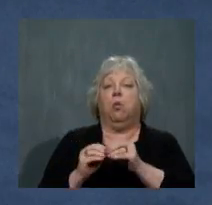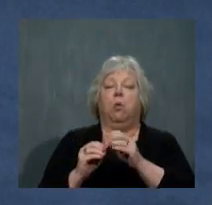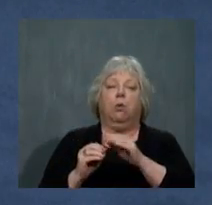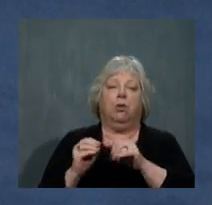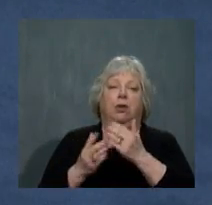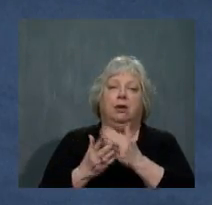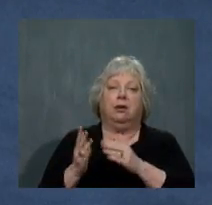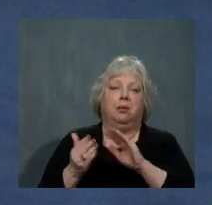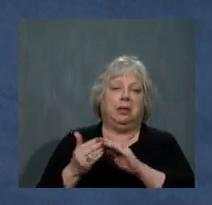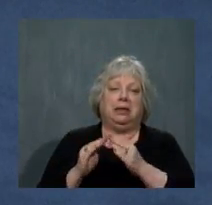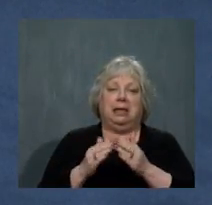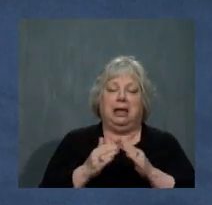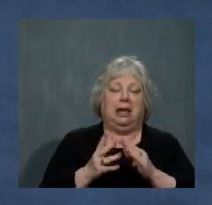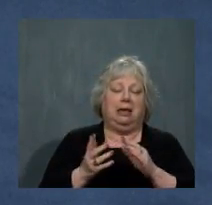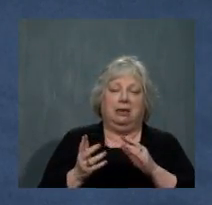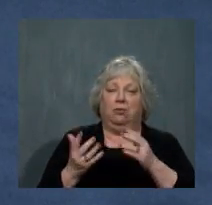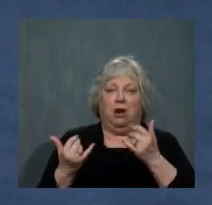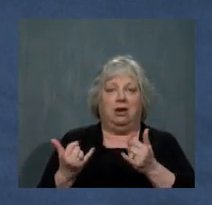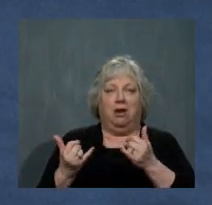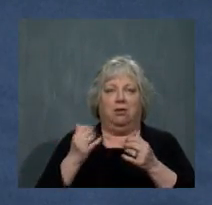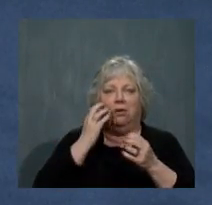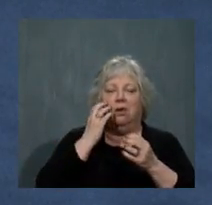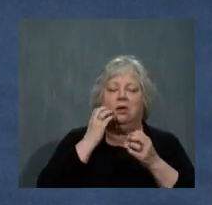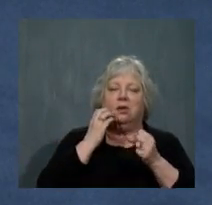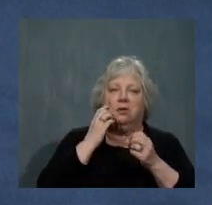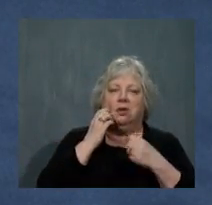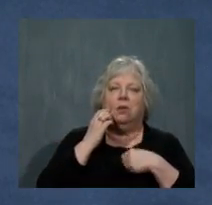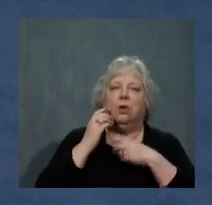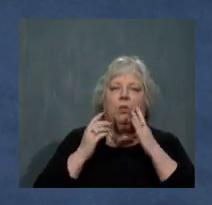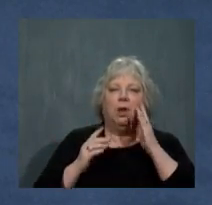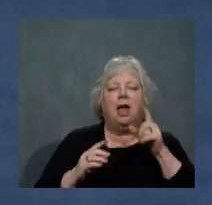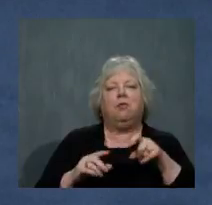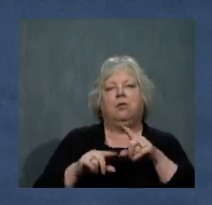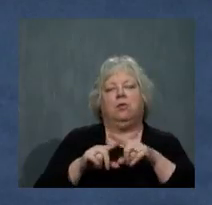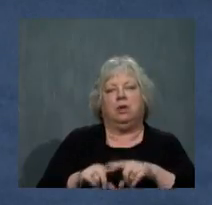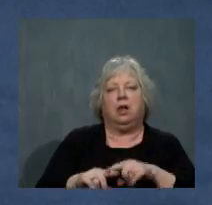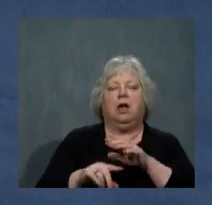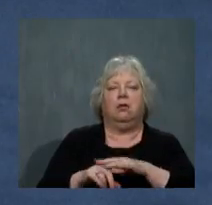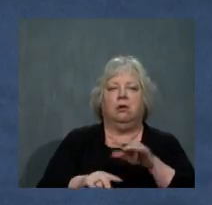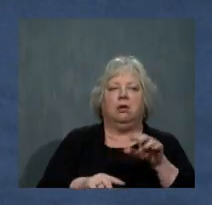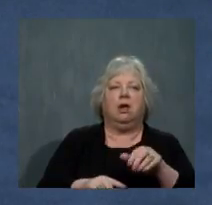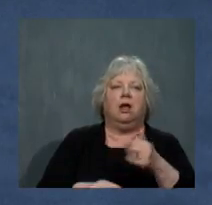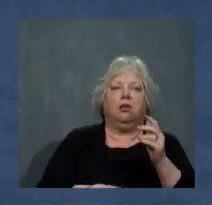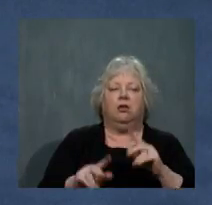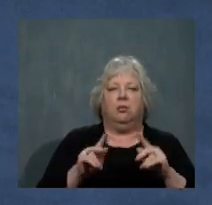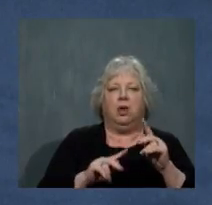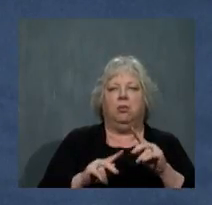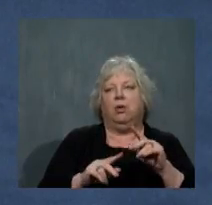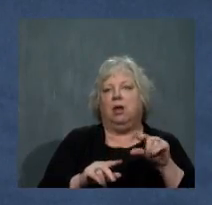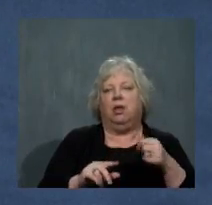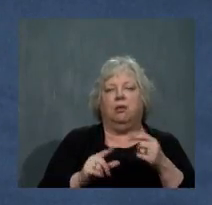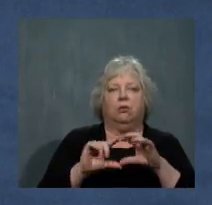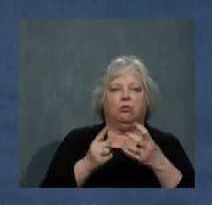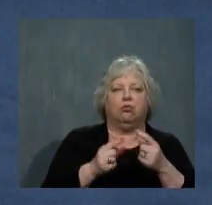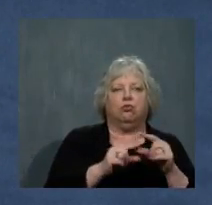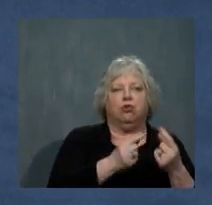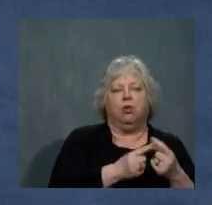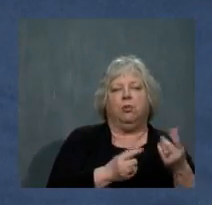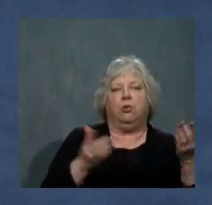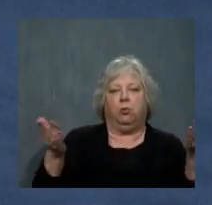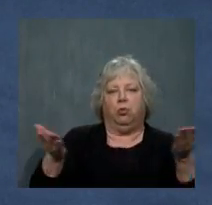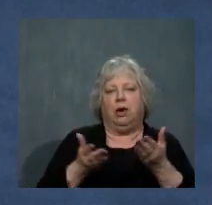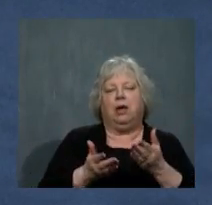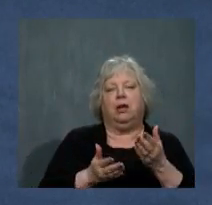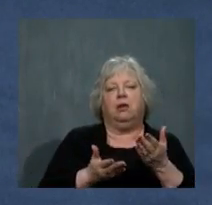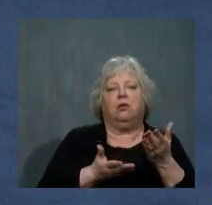cities, comparable to your size. So we're going to have to rely on others to bring in other